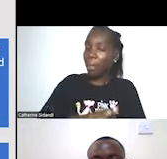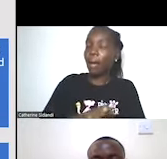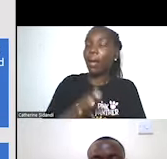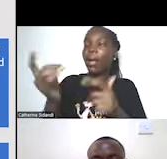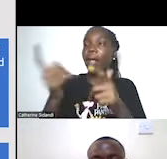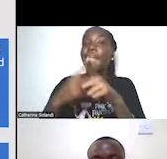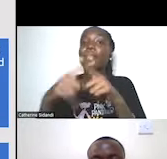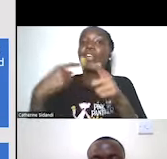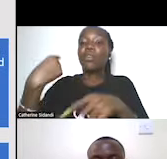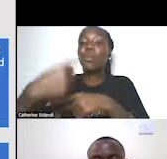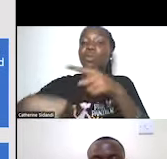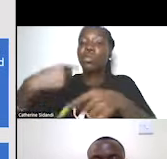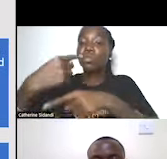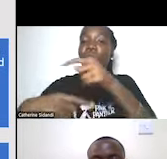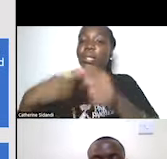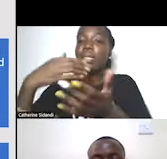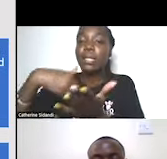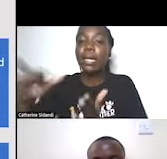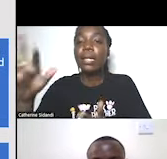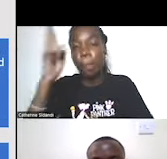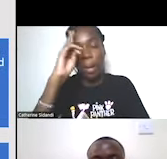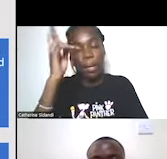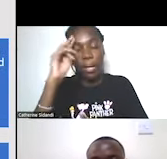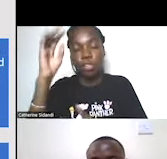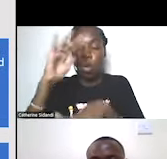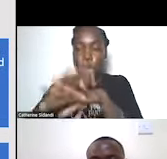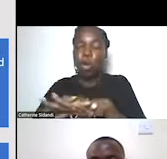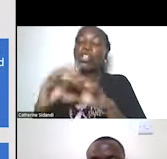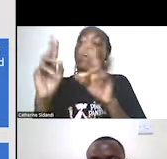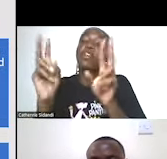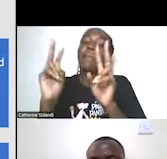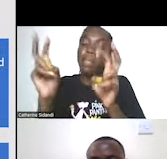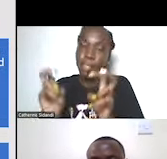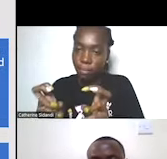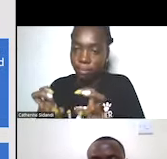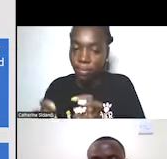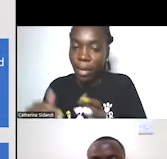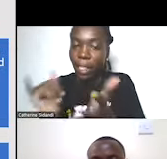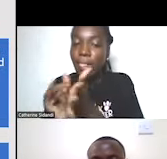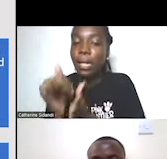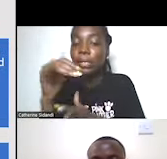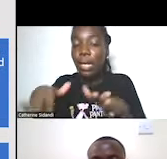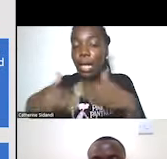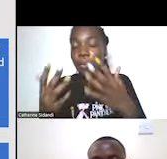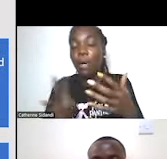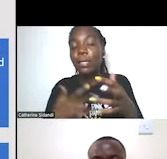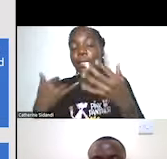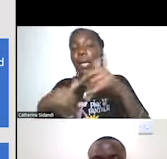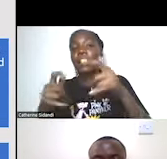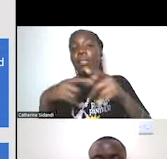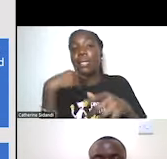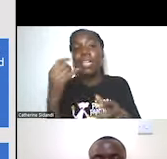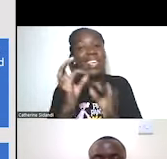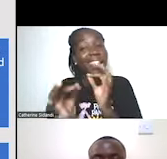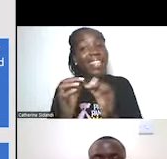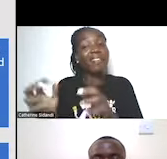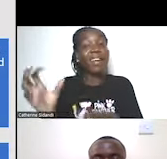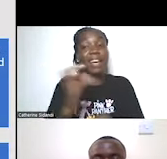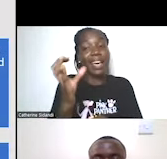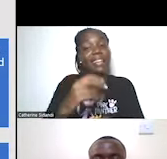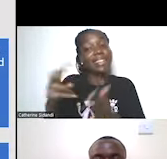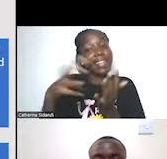Send reminders on this topic. So that's what we are trying to say, that if your clients are not even reading your emails,